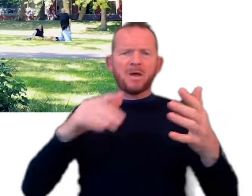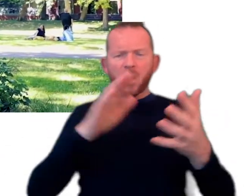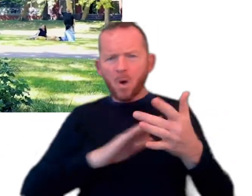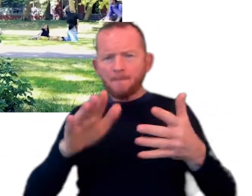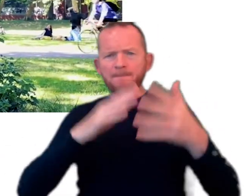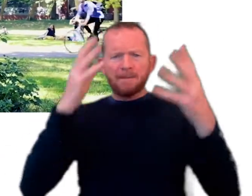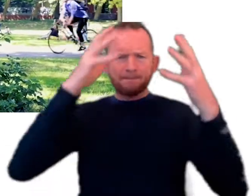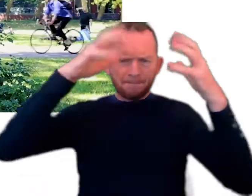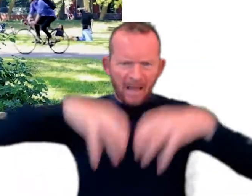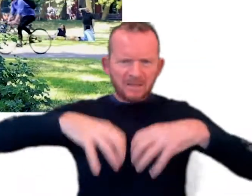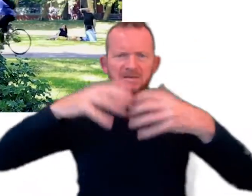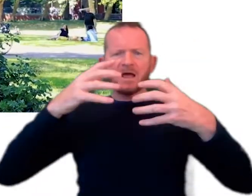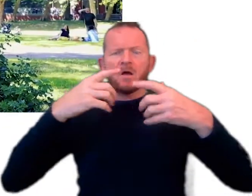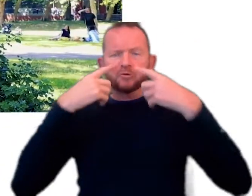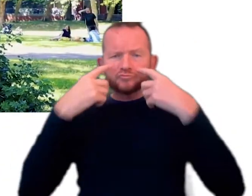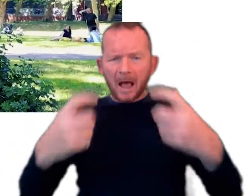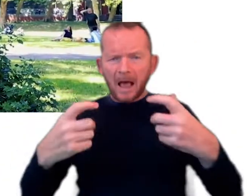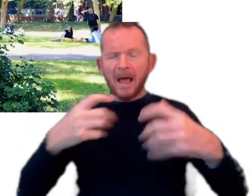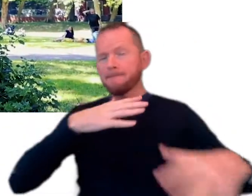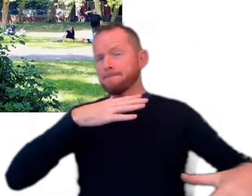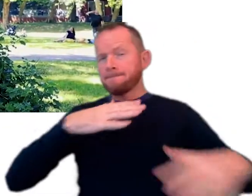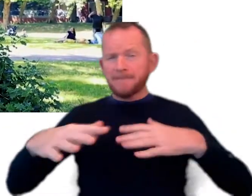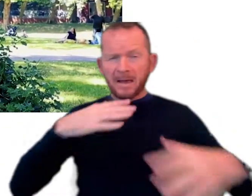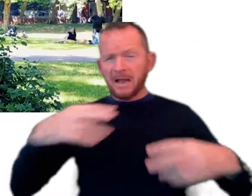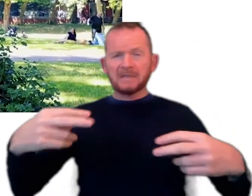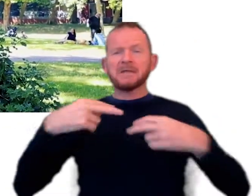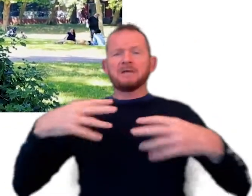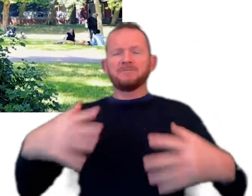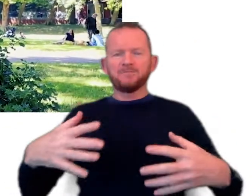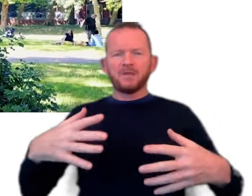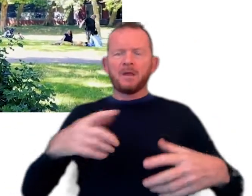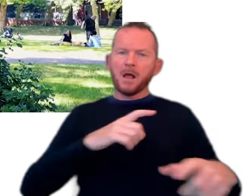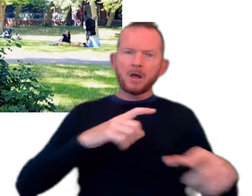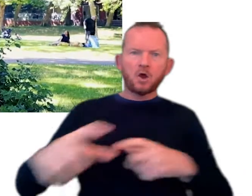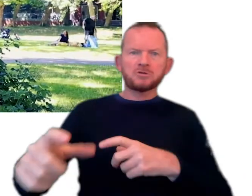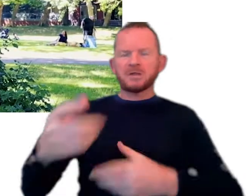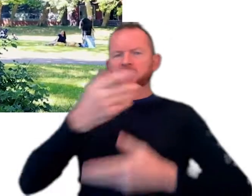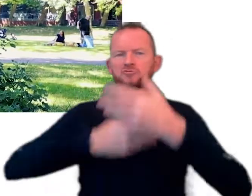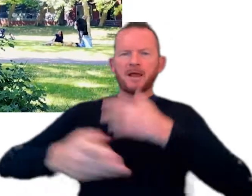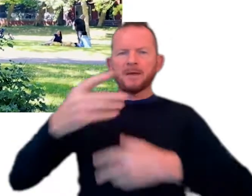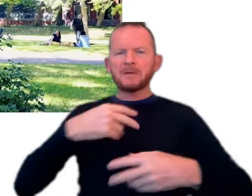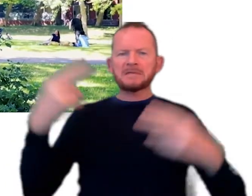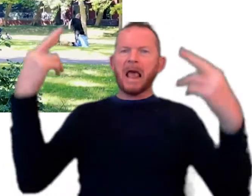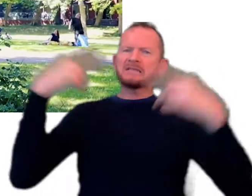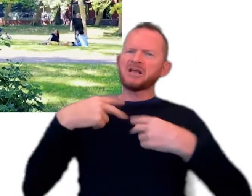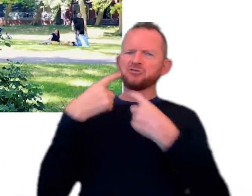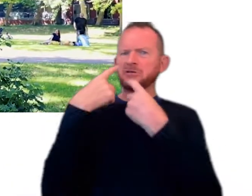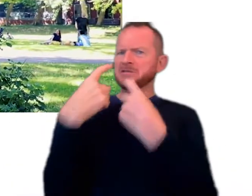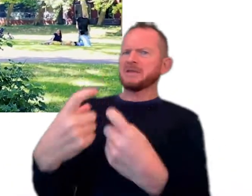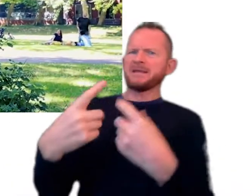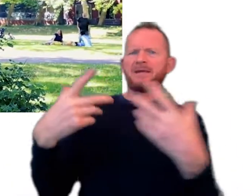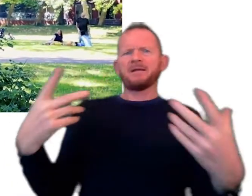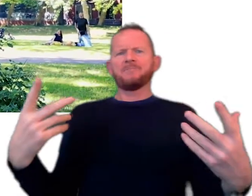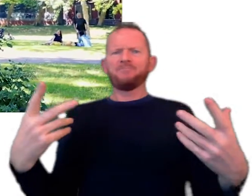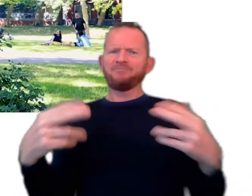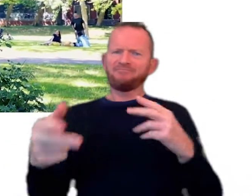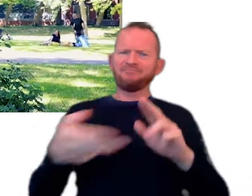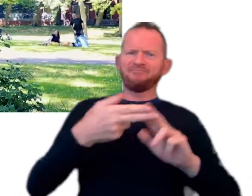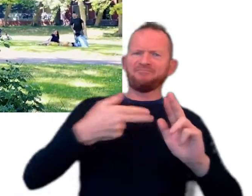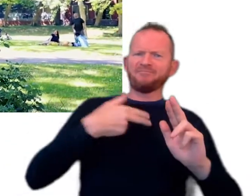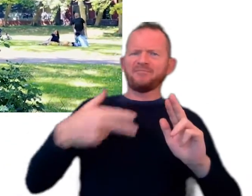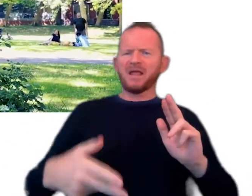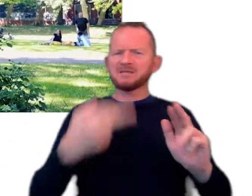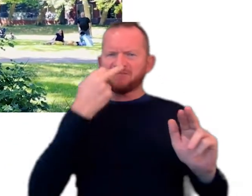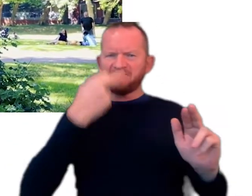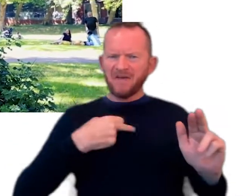meltdown, cry, have panic attacks. Constantly described as attention-seeking, constantly described as fake,